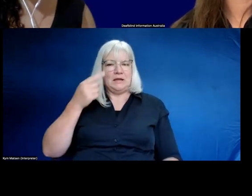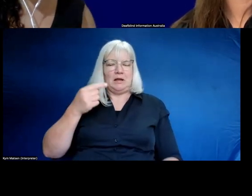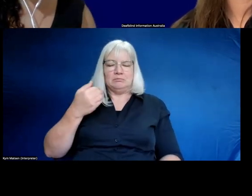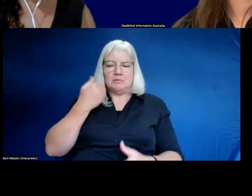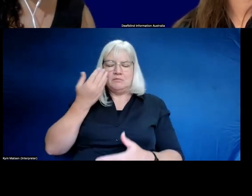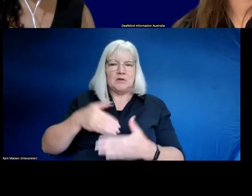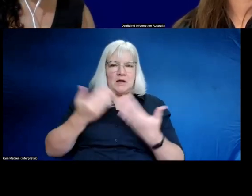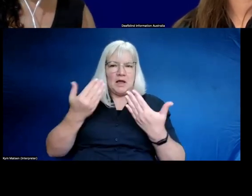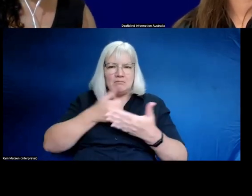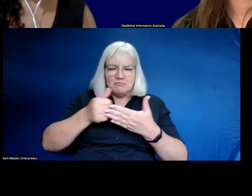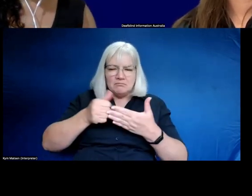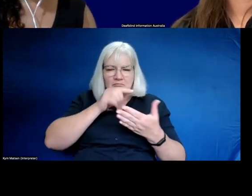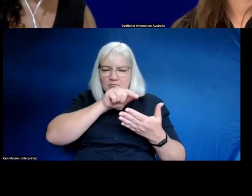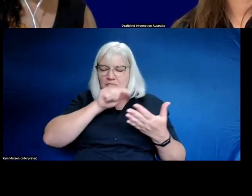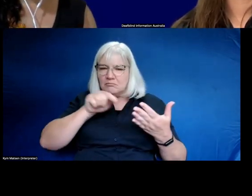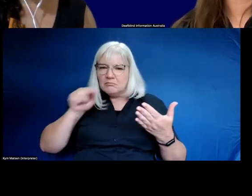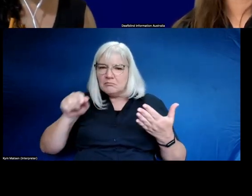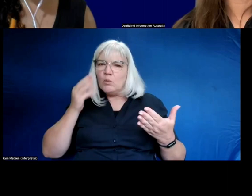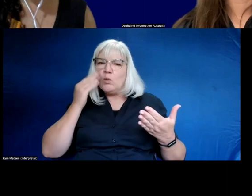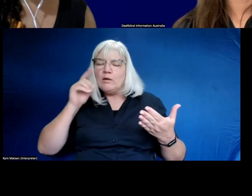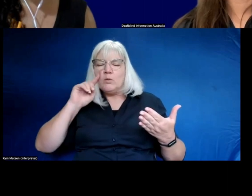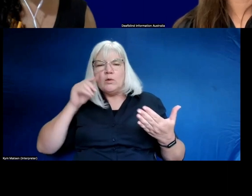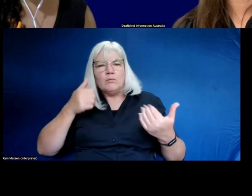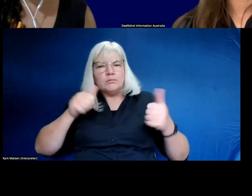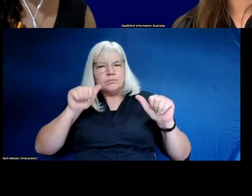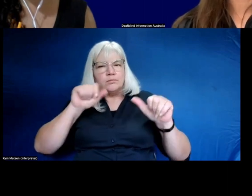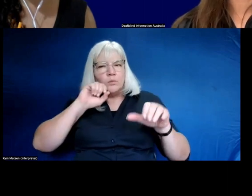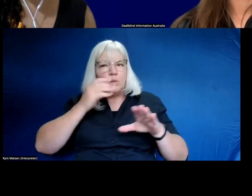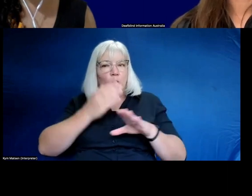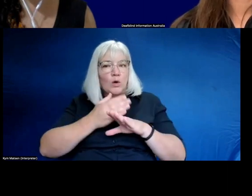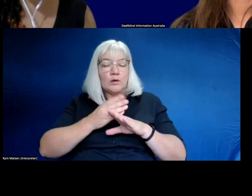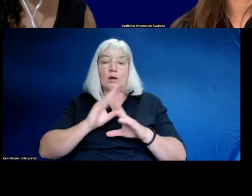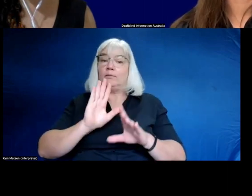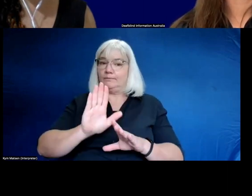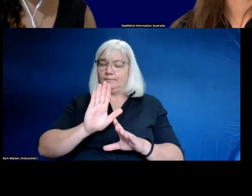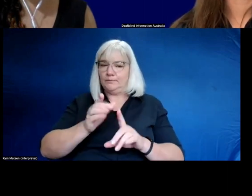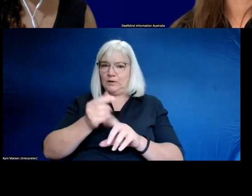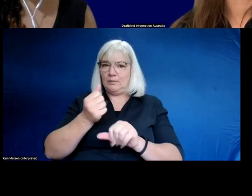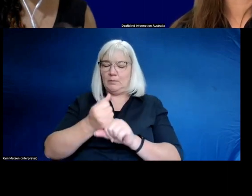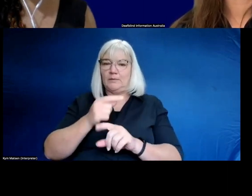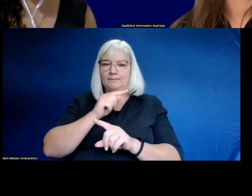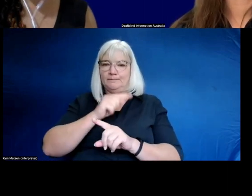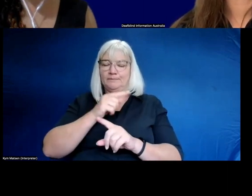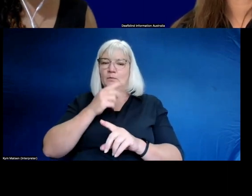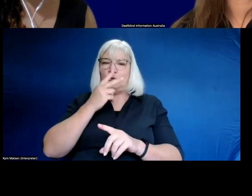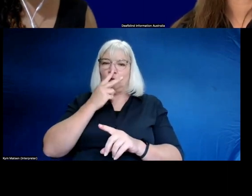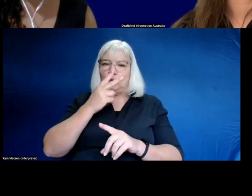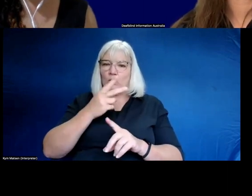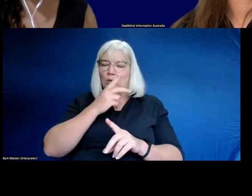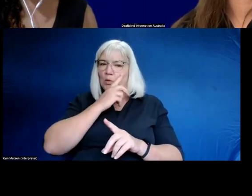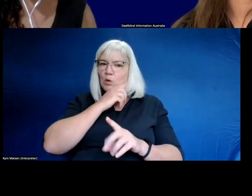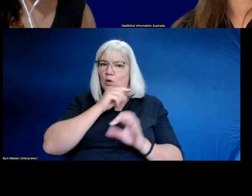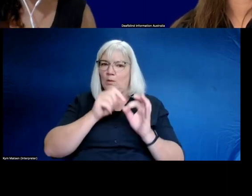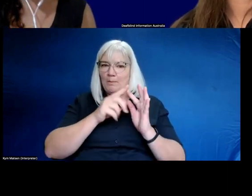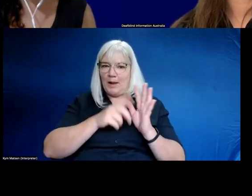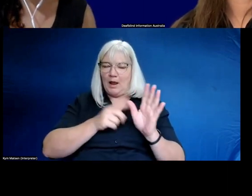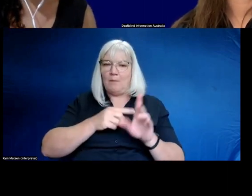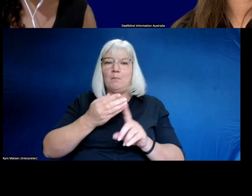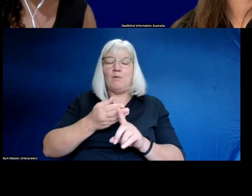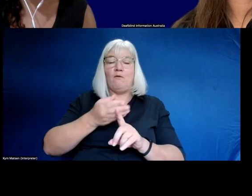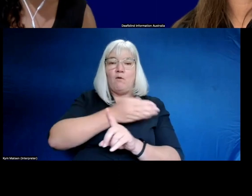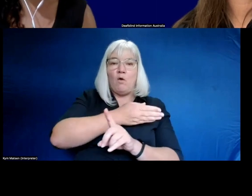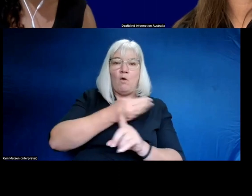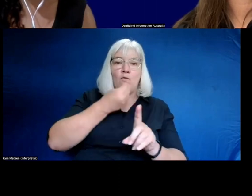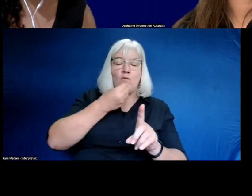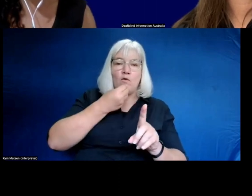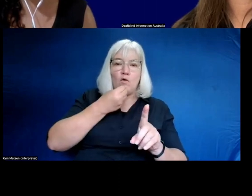have success? So, for example, before Bella and I worked with food, she did things in the bath because she felt comfortable